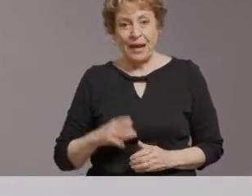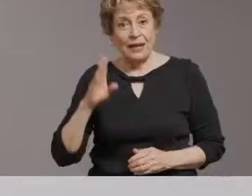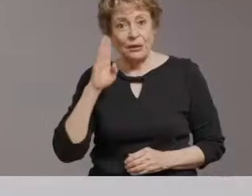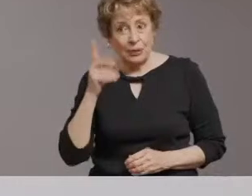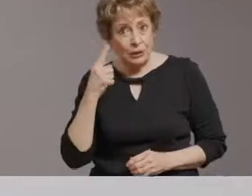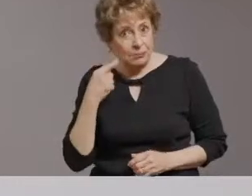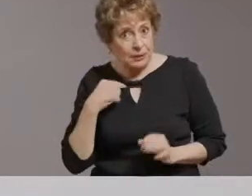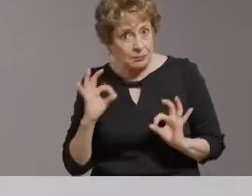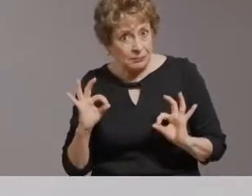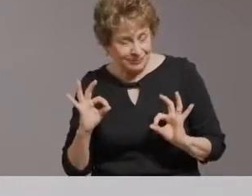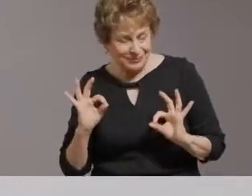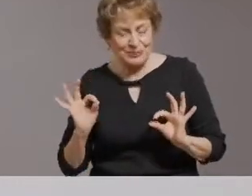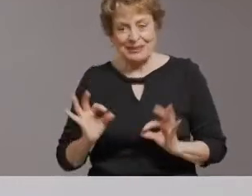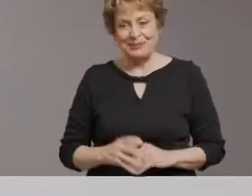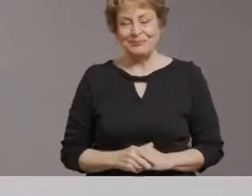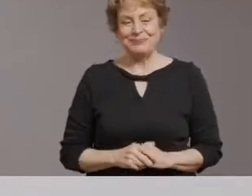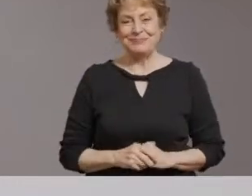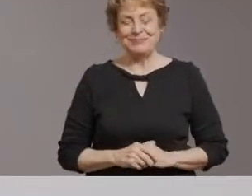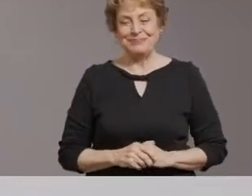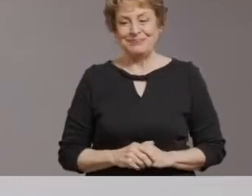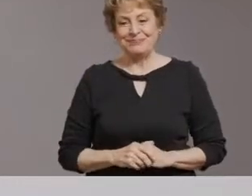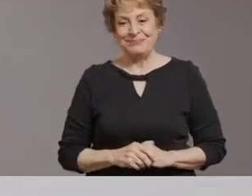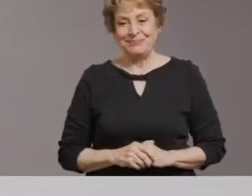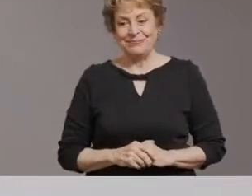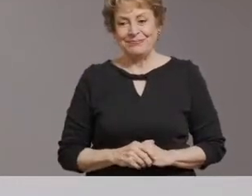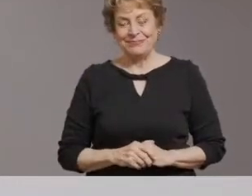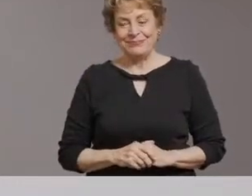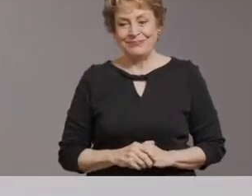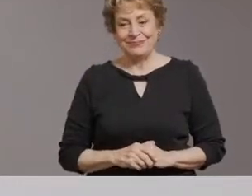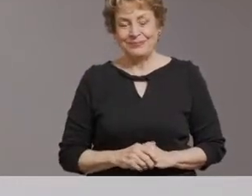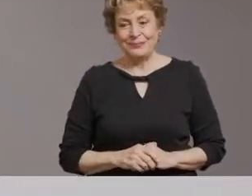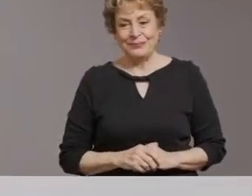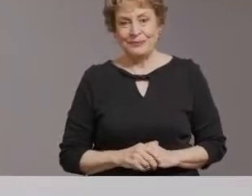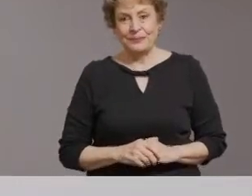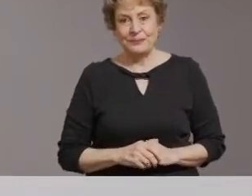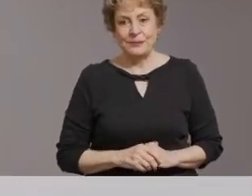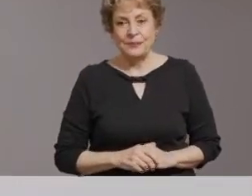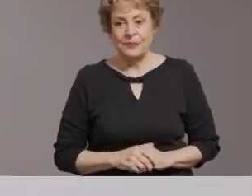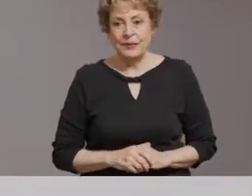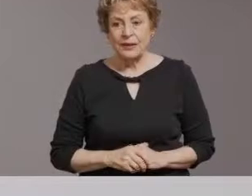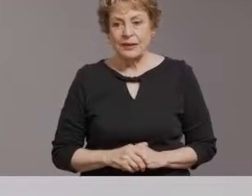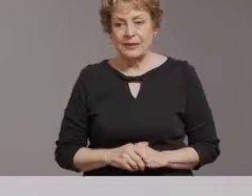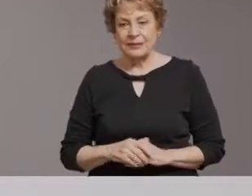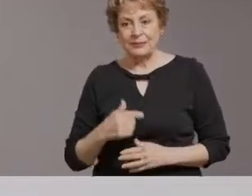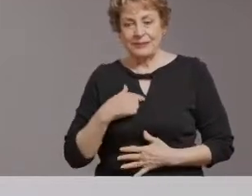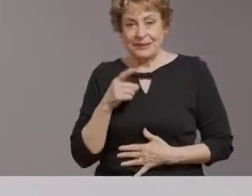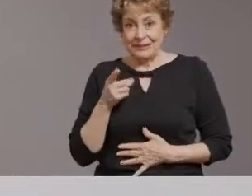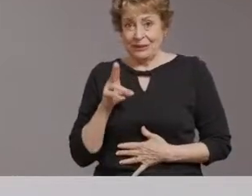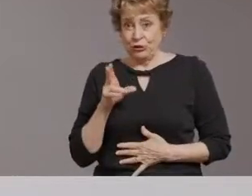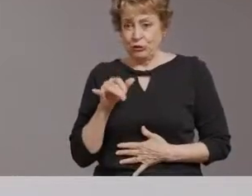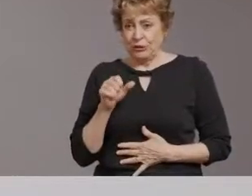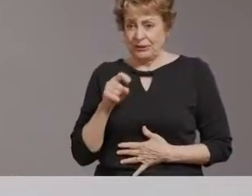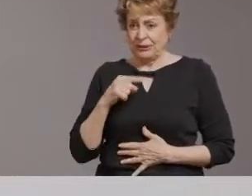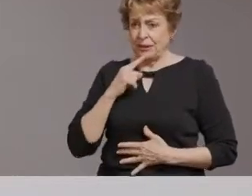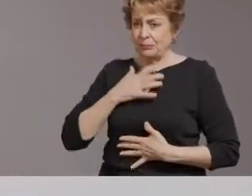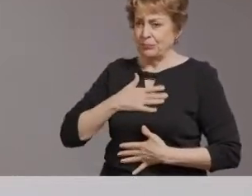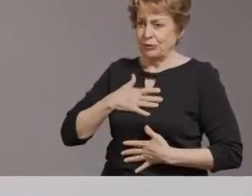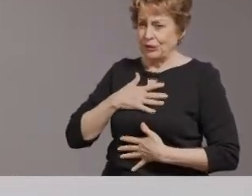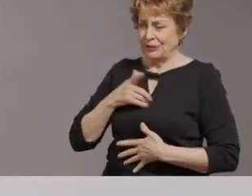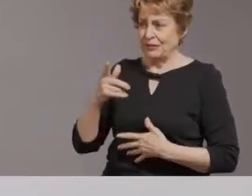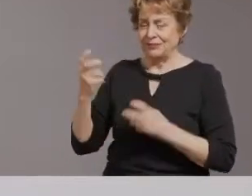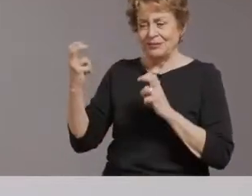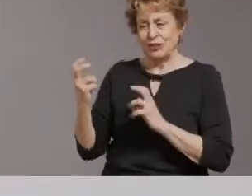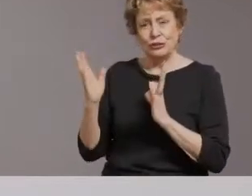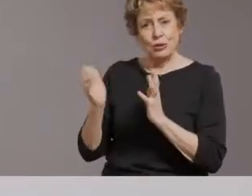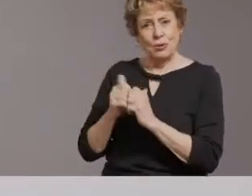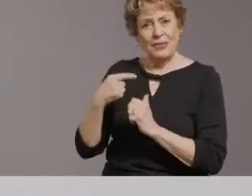Yeah. Okay, well, I'm Dr. Christ. I appreciate you being able to kind of, sit and talk with us today. I do have a couple questions. I had one